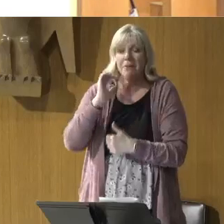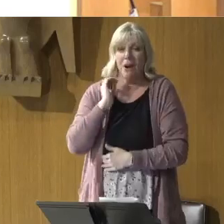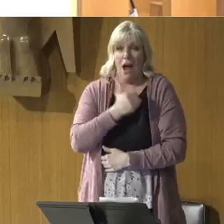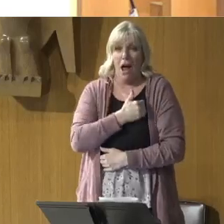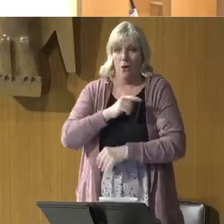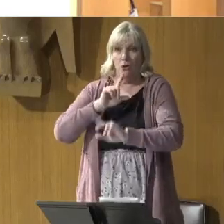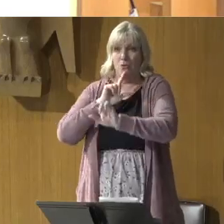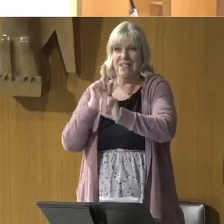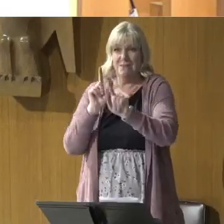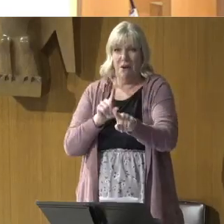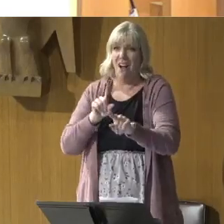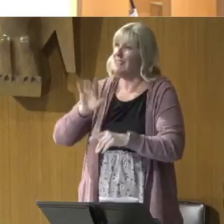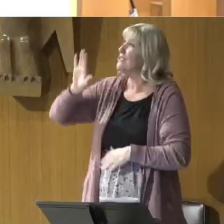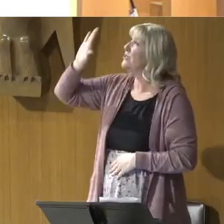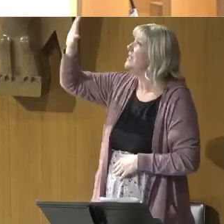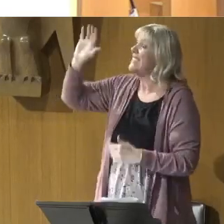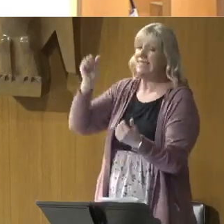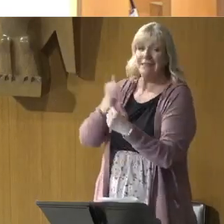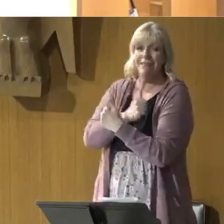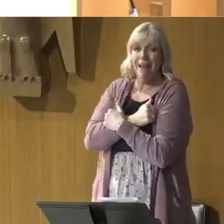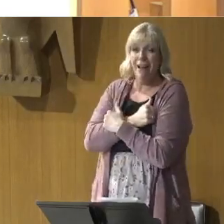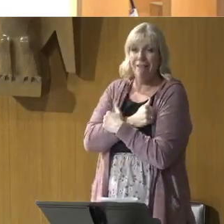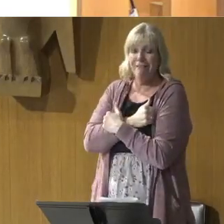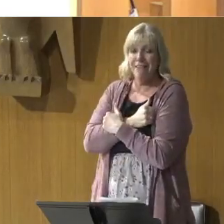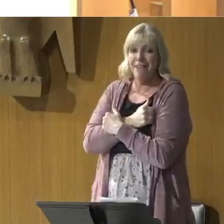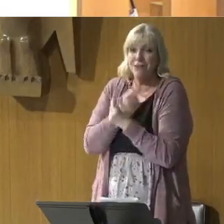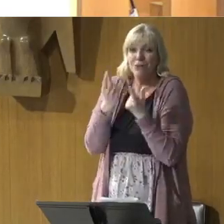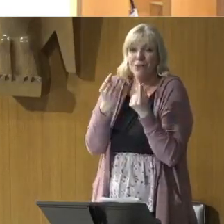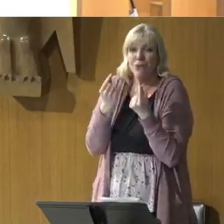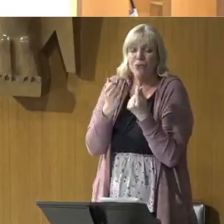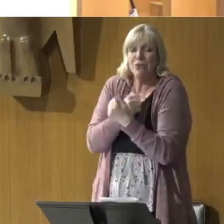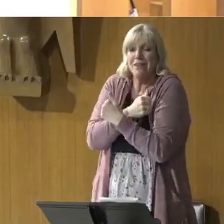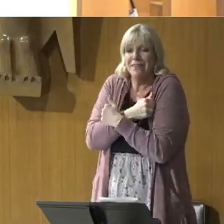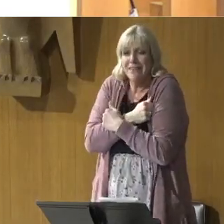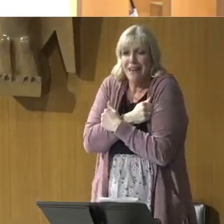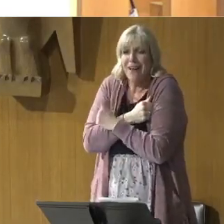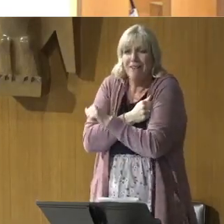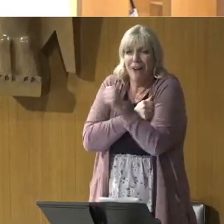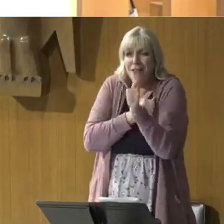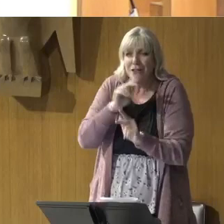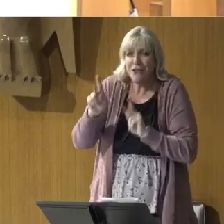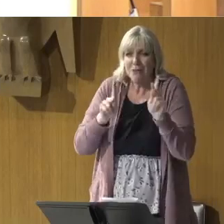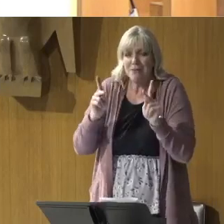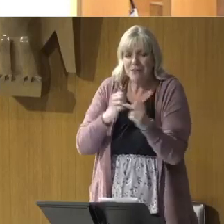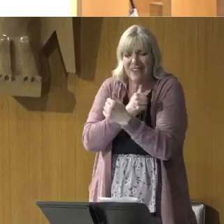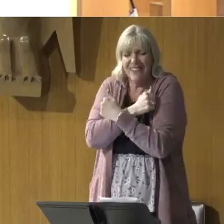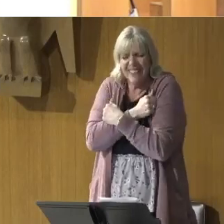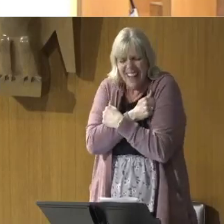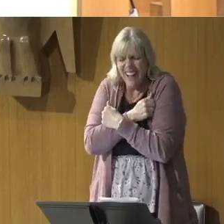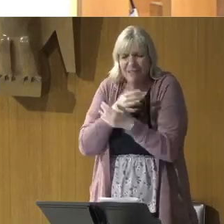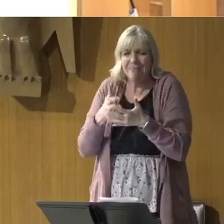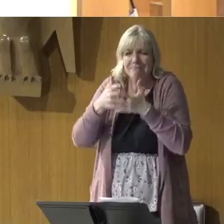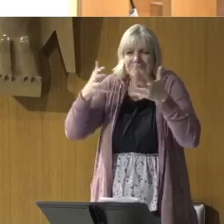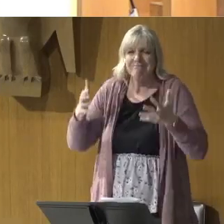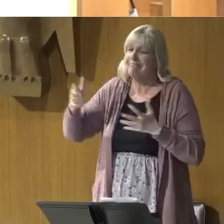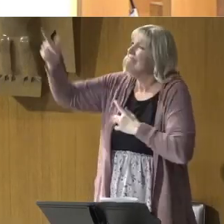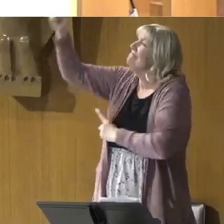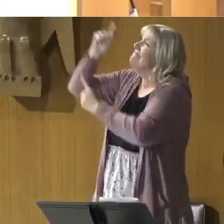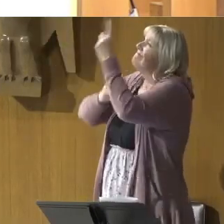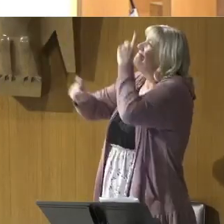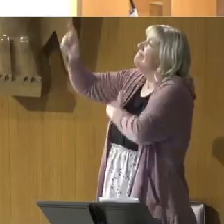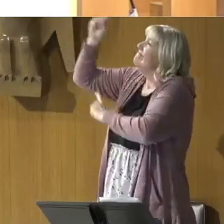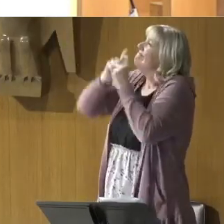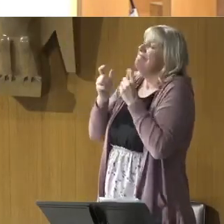this great love is to love in return to love as big and boldly and generously as we can